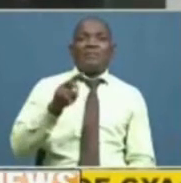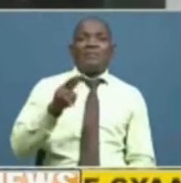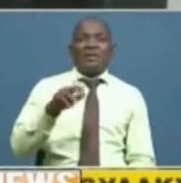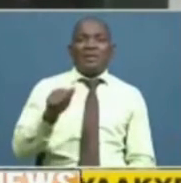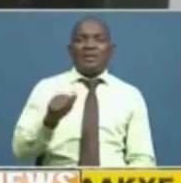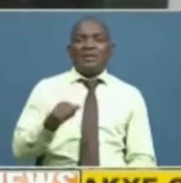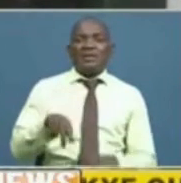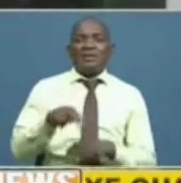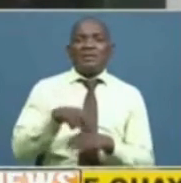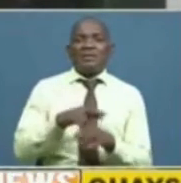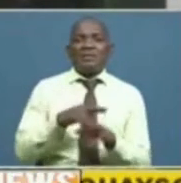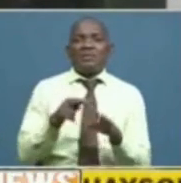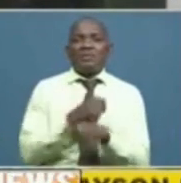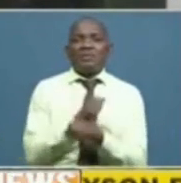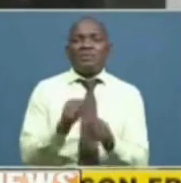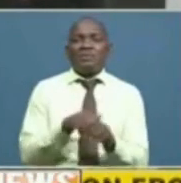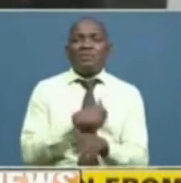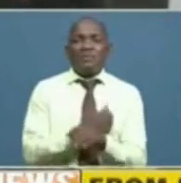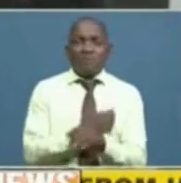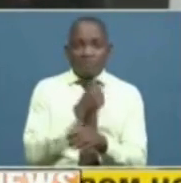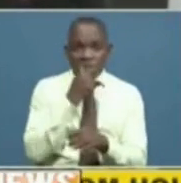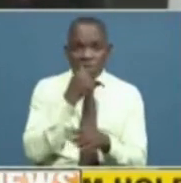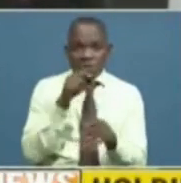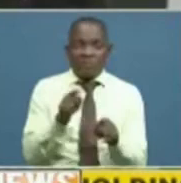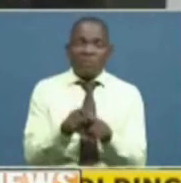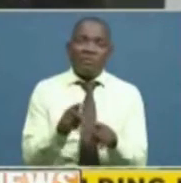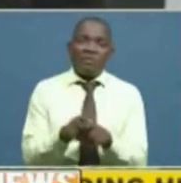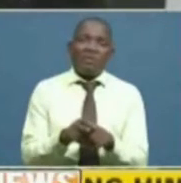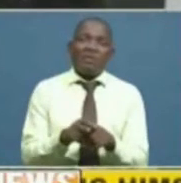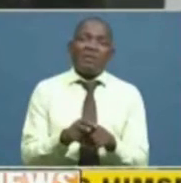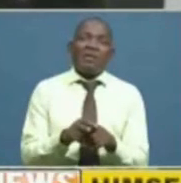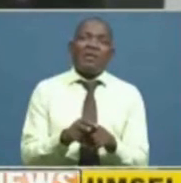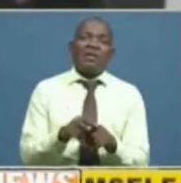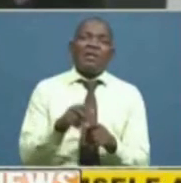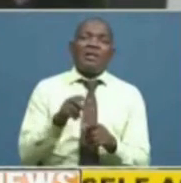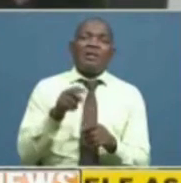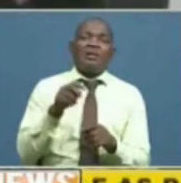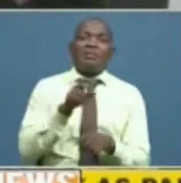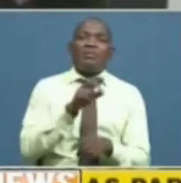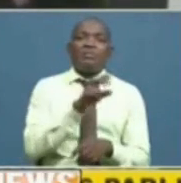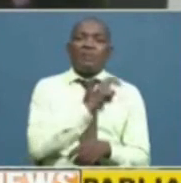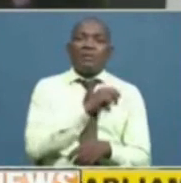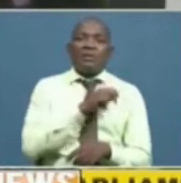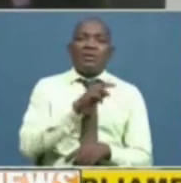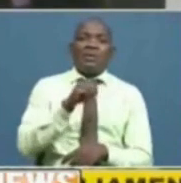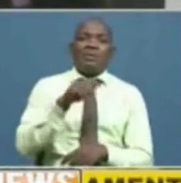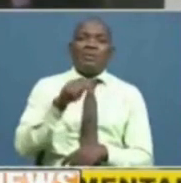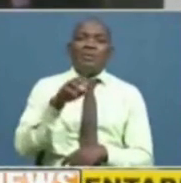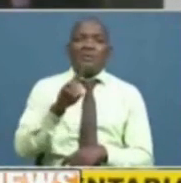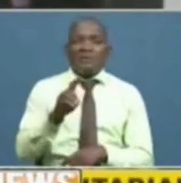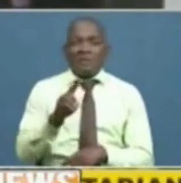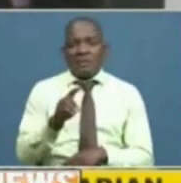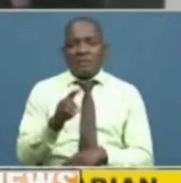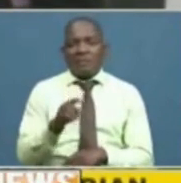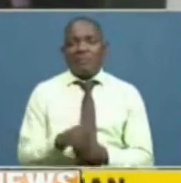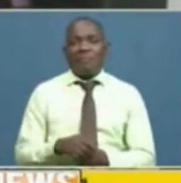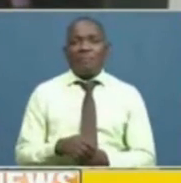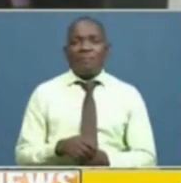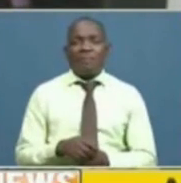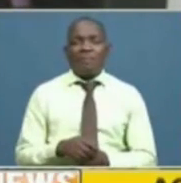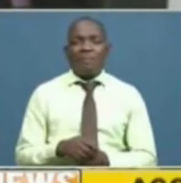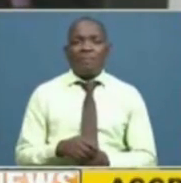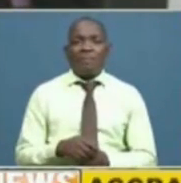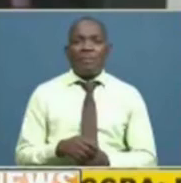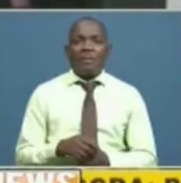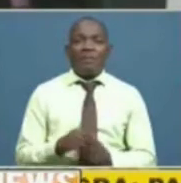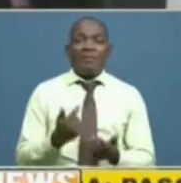Road Safety Authority, and the Motor Traffic and Transport Department, MTTD, of the